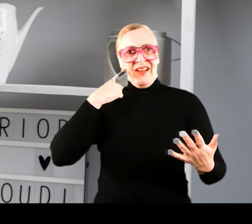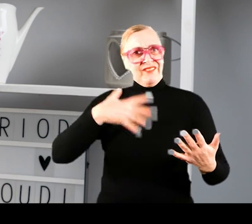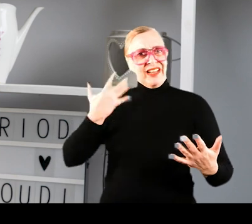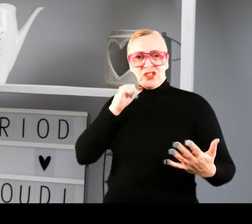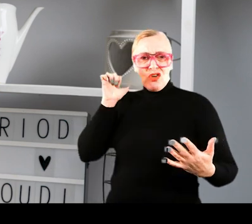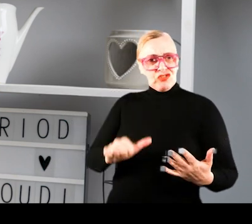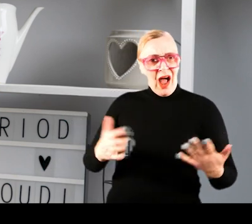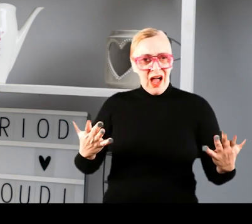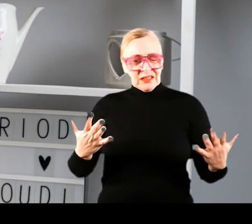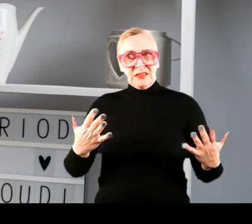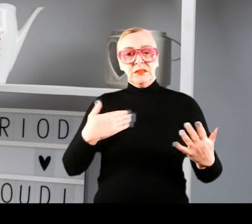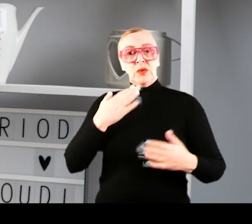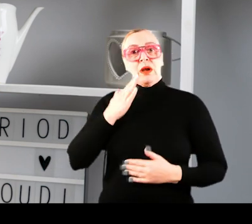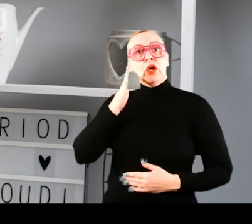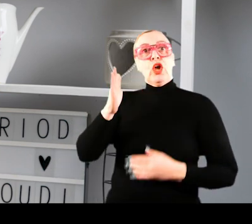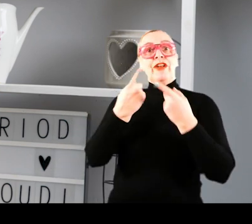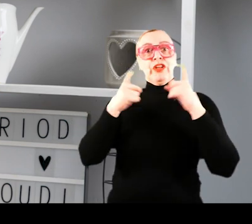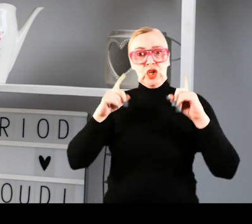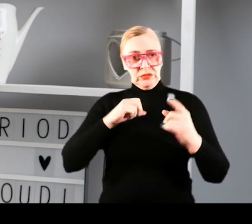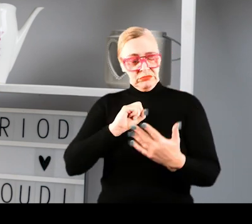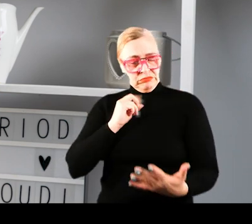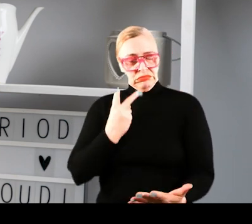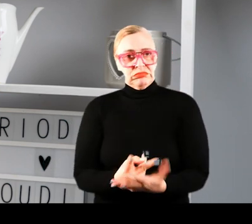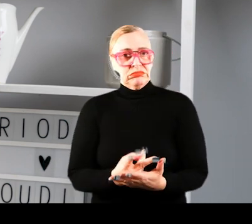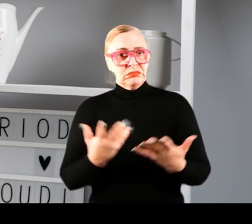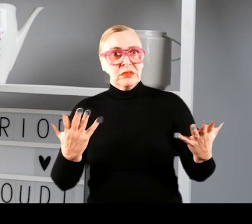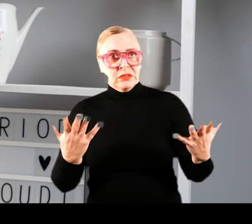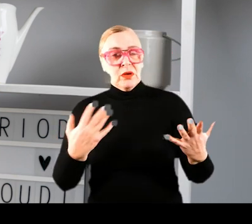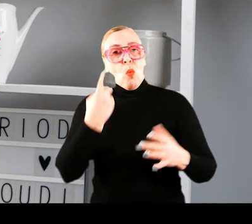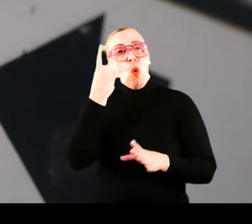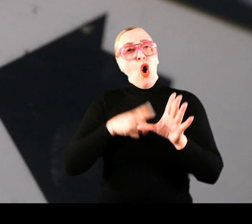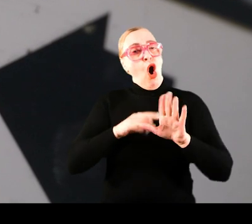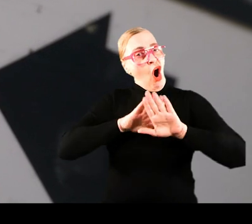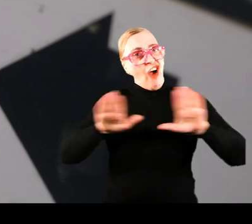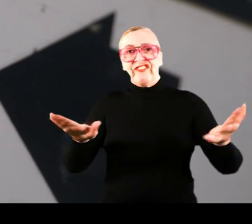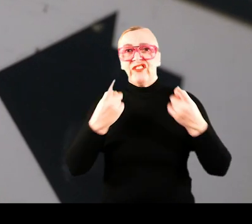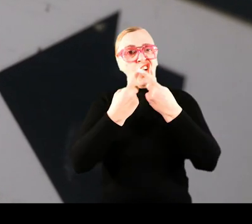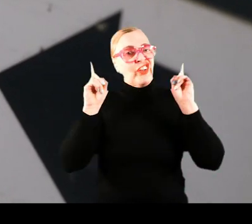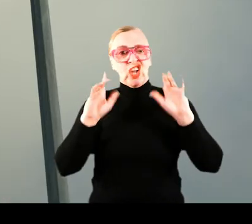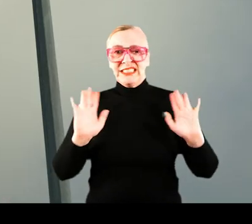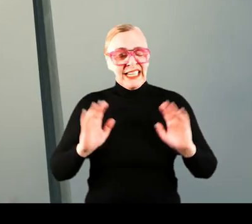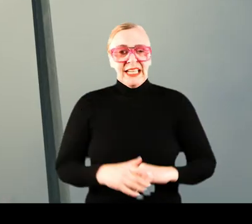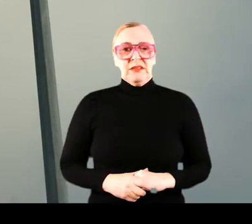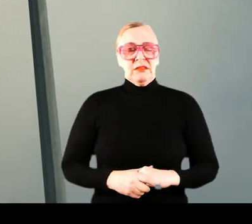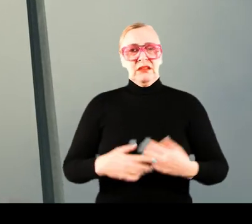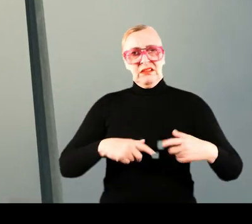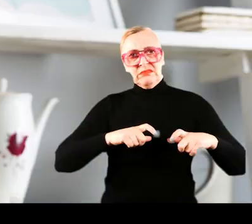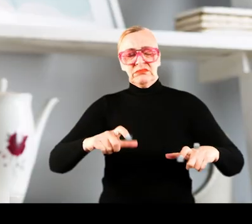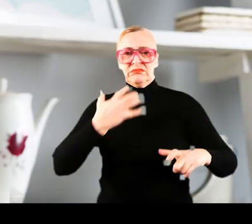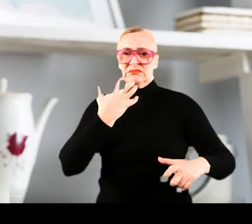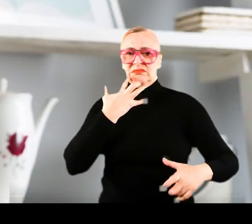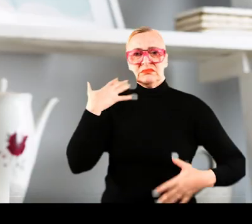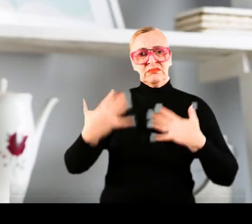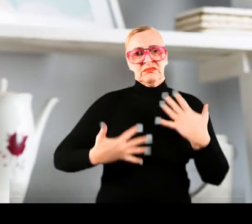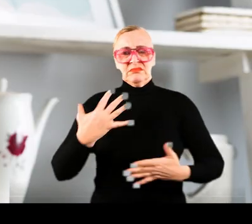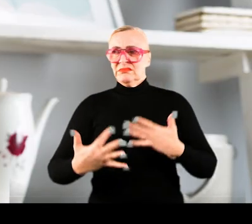not right too. By the time I went to uni, I'd started fainting and stuff, and I had to take a year out of uni. I carried on for ages,